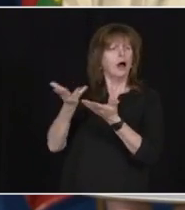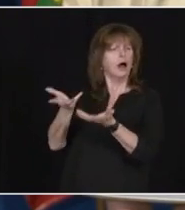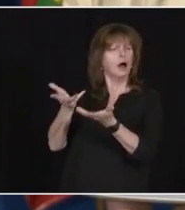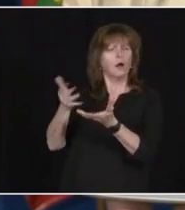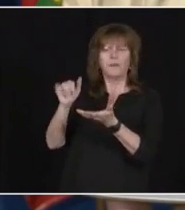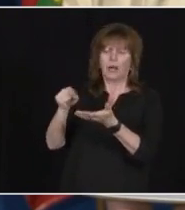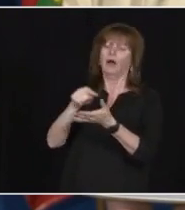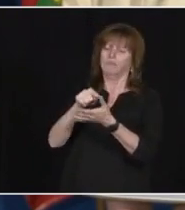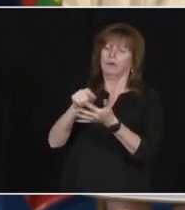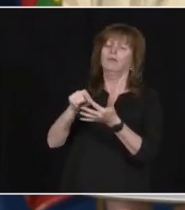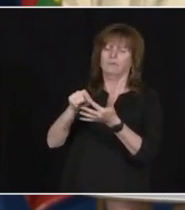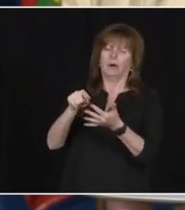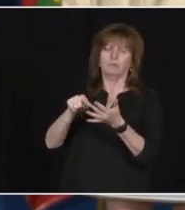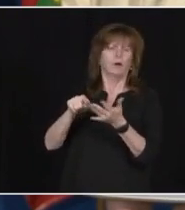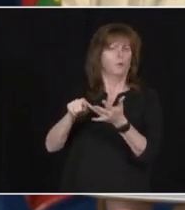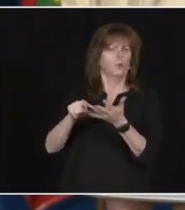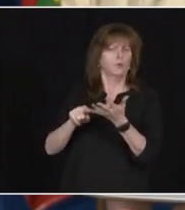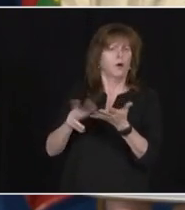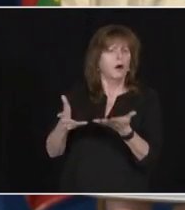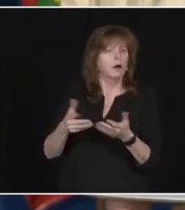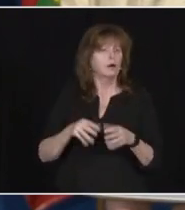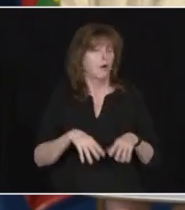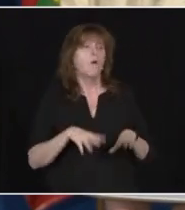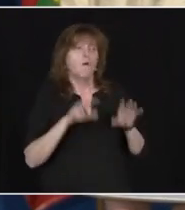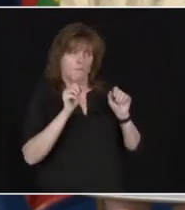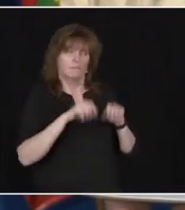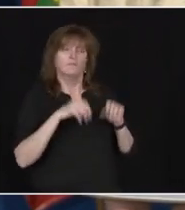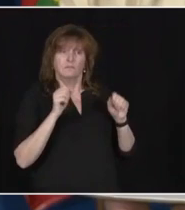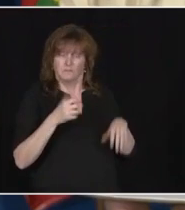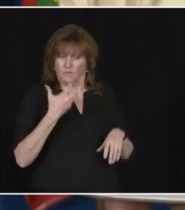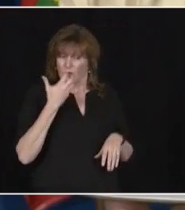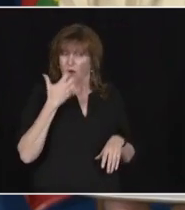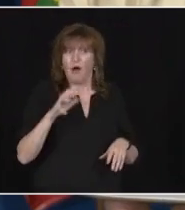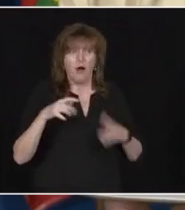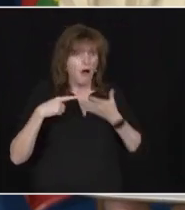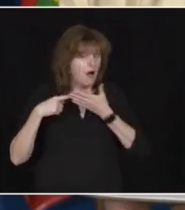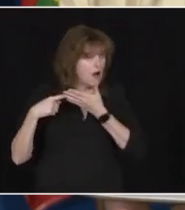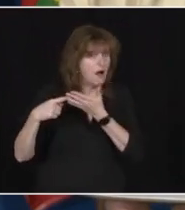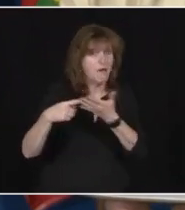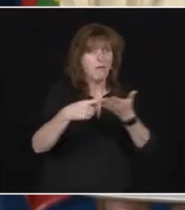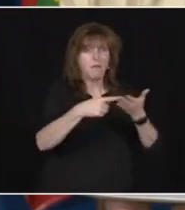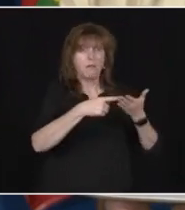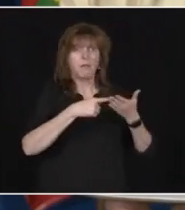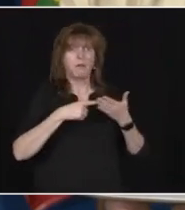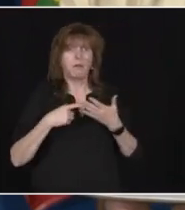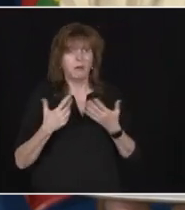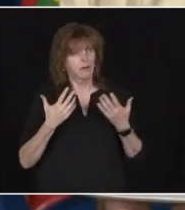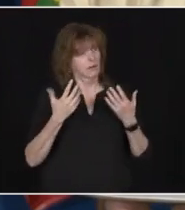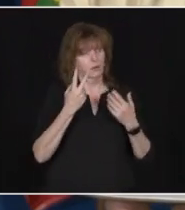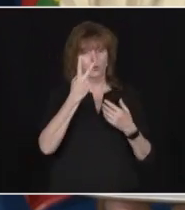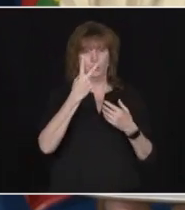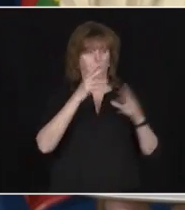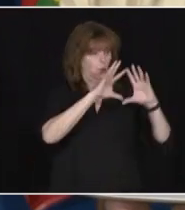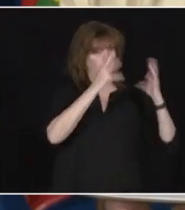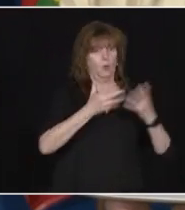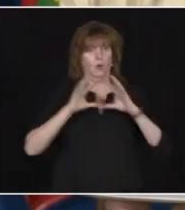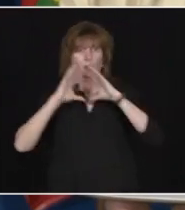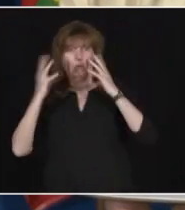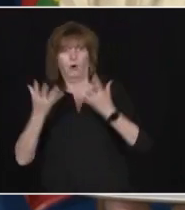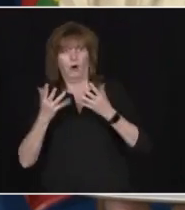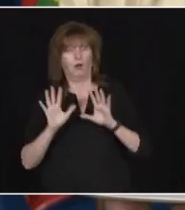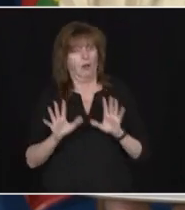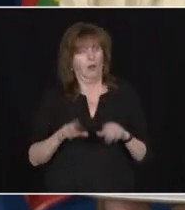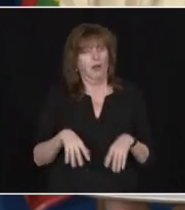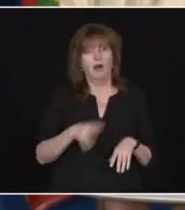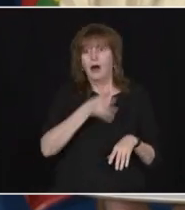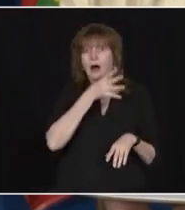a vigorous debate. There's a tale of two provinces. I've always said this. There's the urban centers, and then there's the rural centers that we don't have